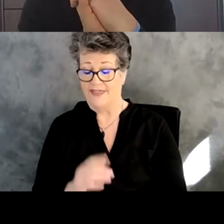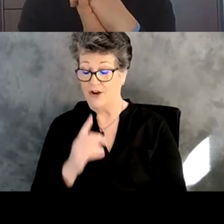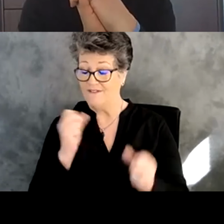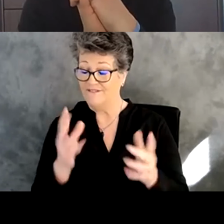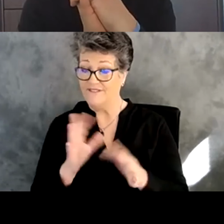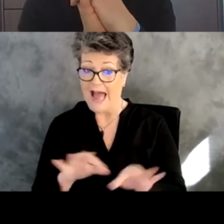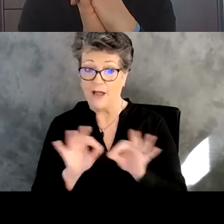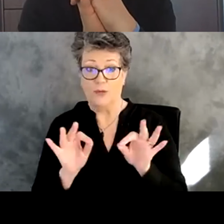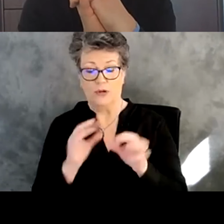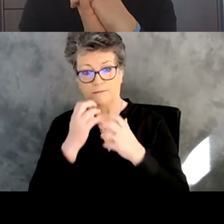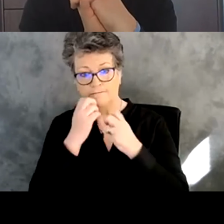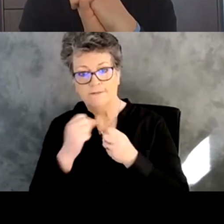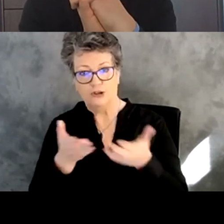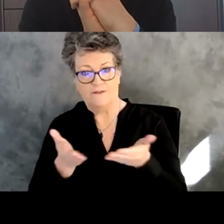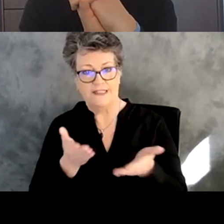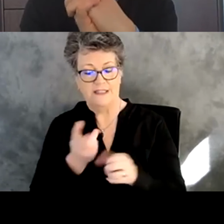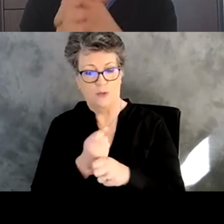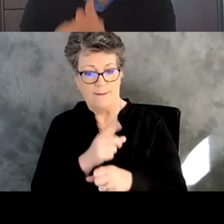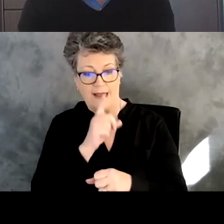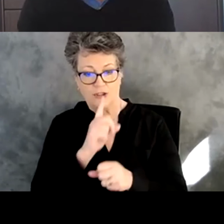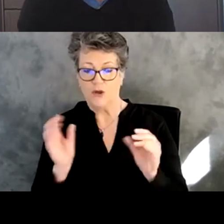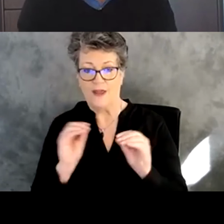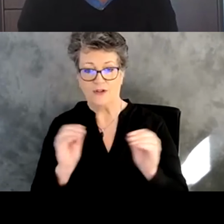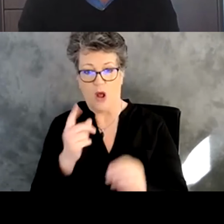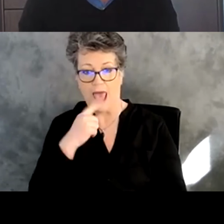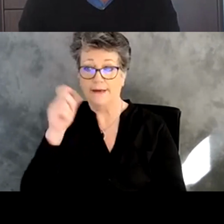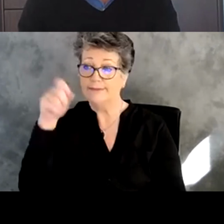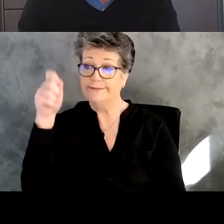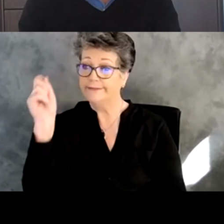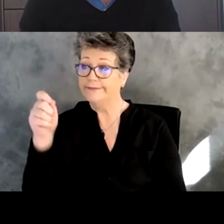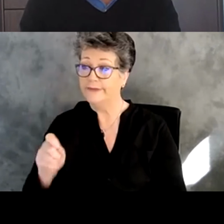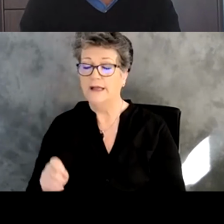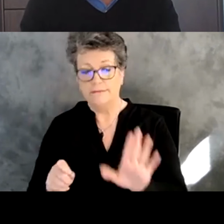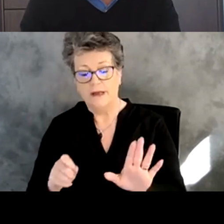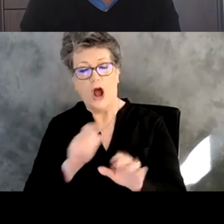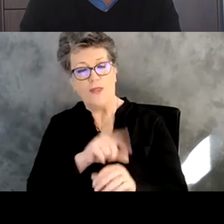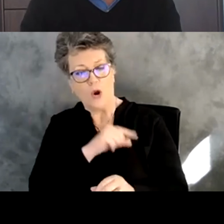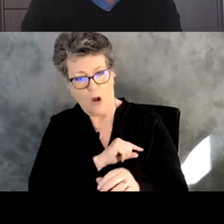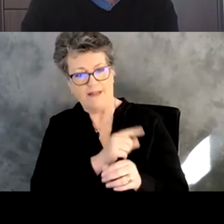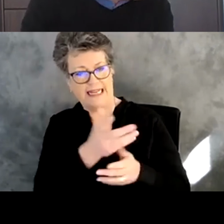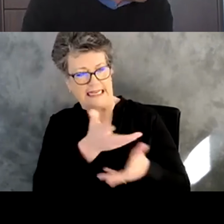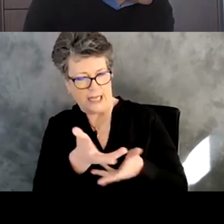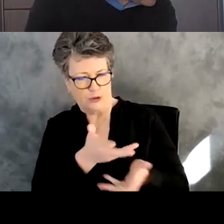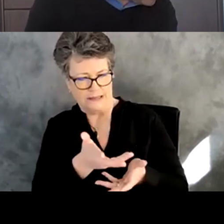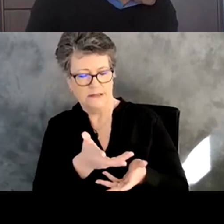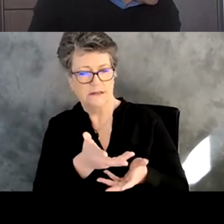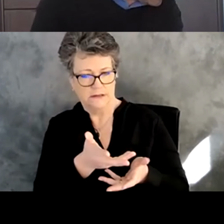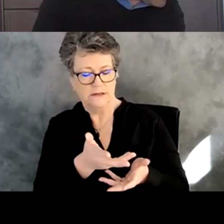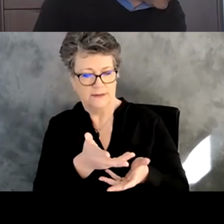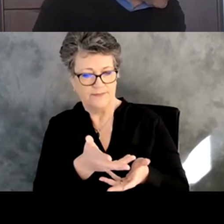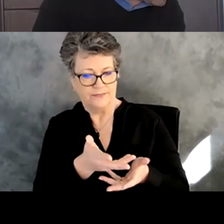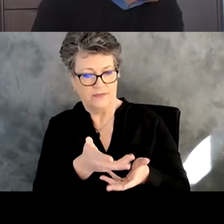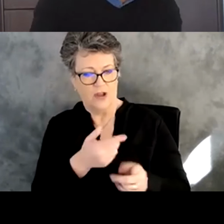make sure that there's no box checking, and that these are quality and effective engagement efforts made on